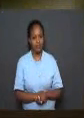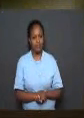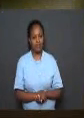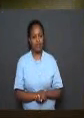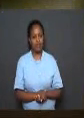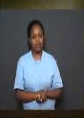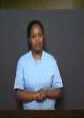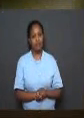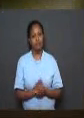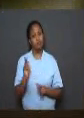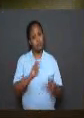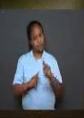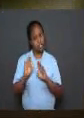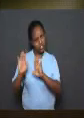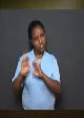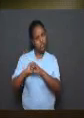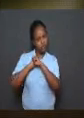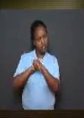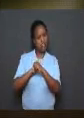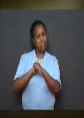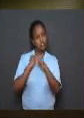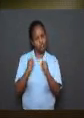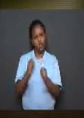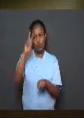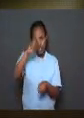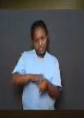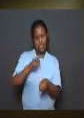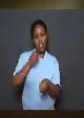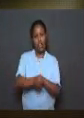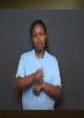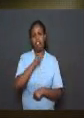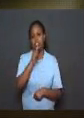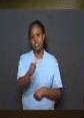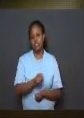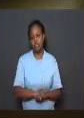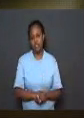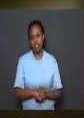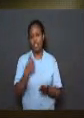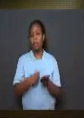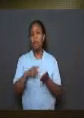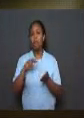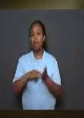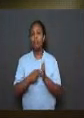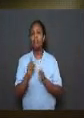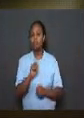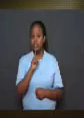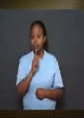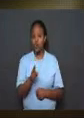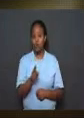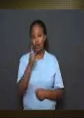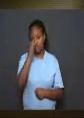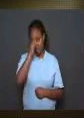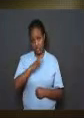People are also protected against double jeopardy. This means that a